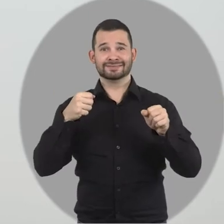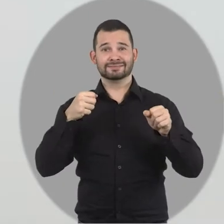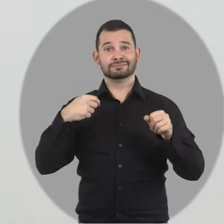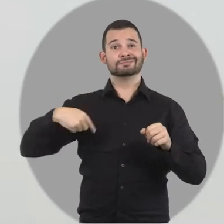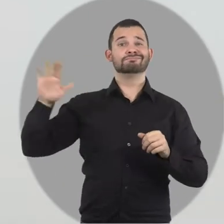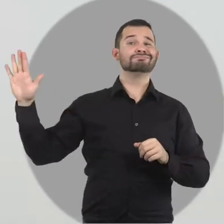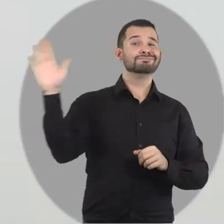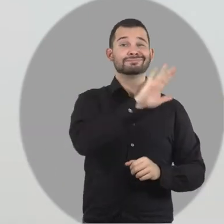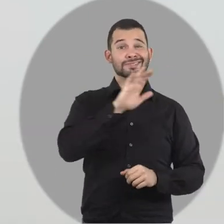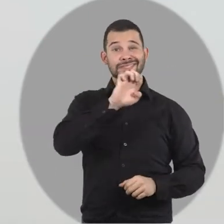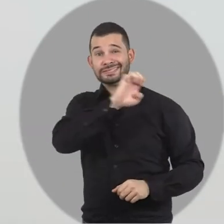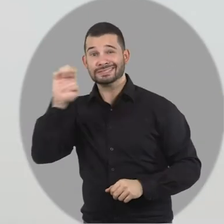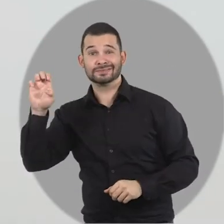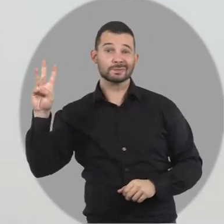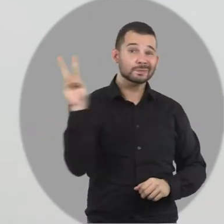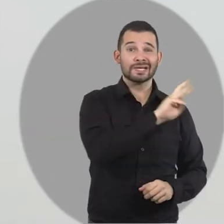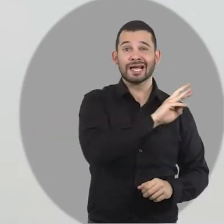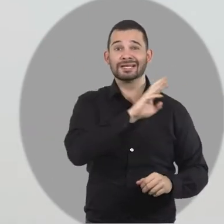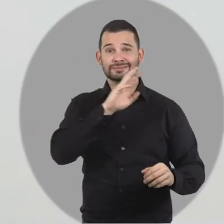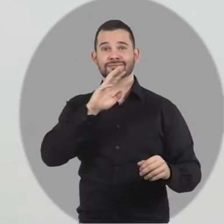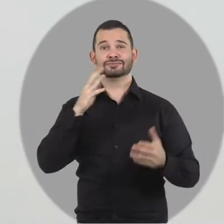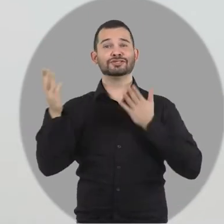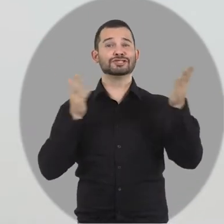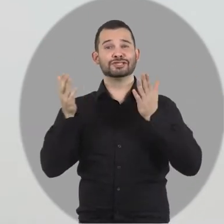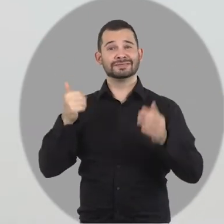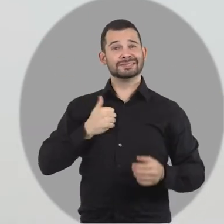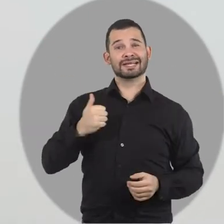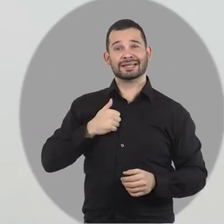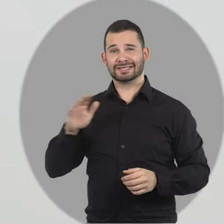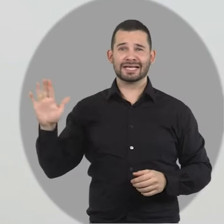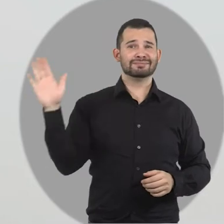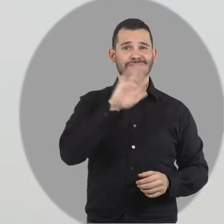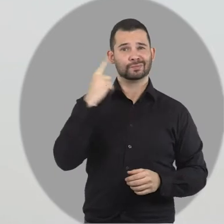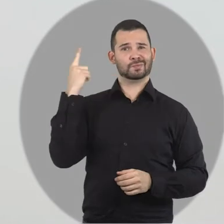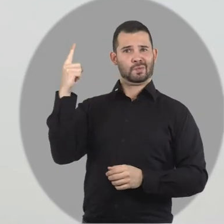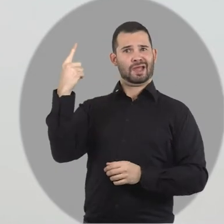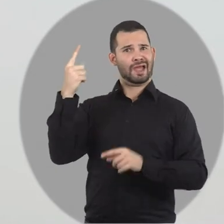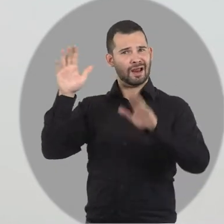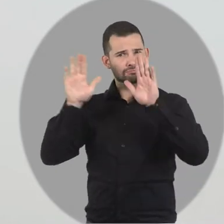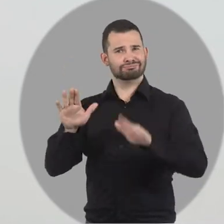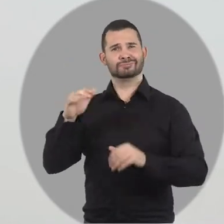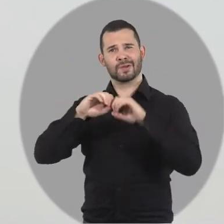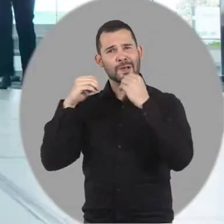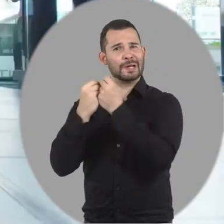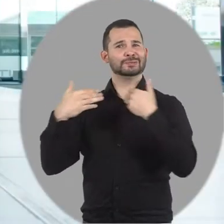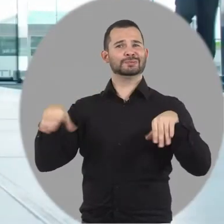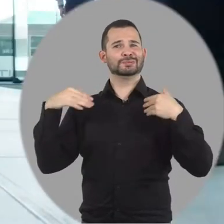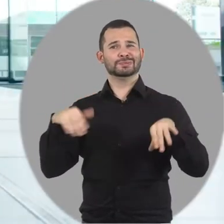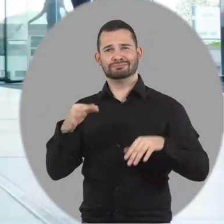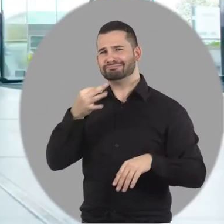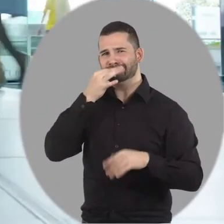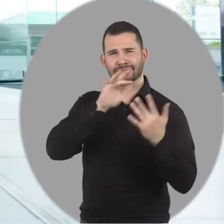it. It spans coast to coast to coast, serving Canadians. It's the one organization that I know of